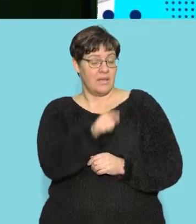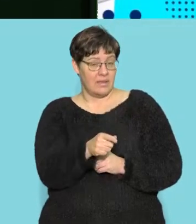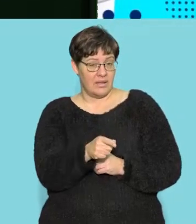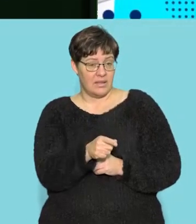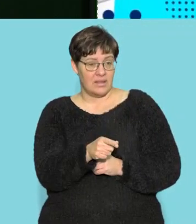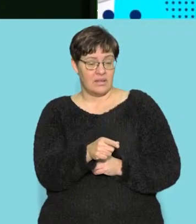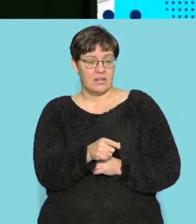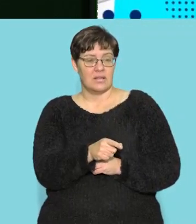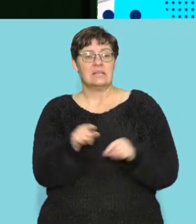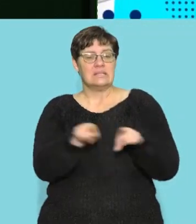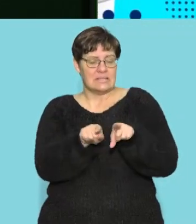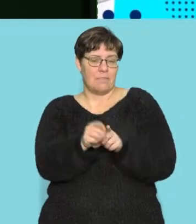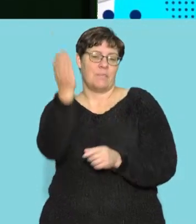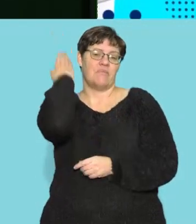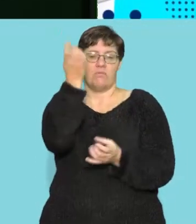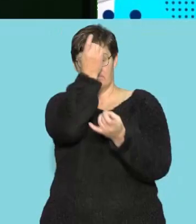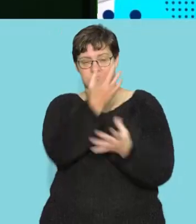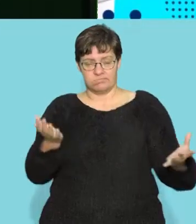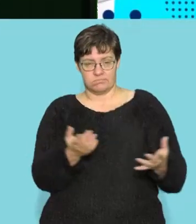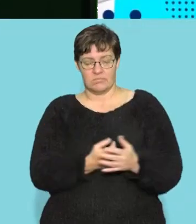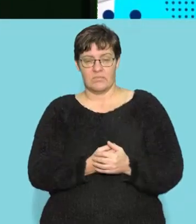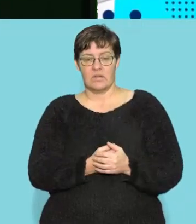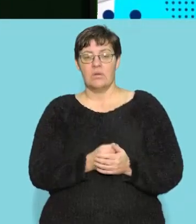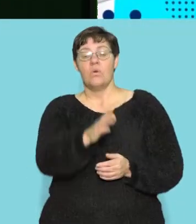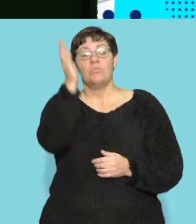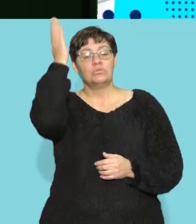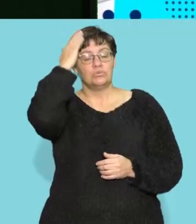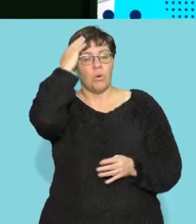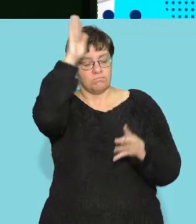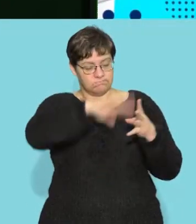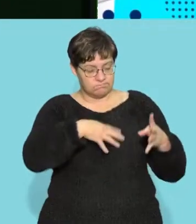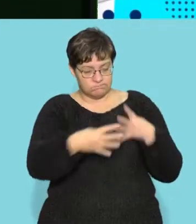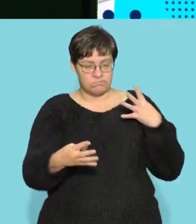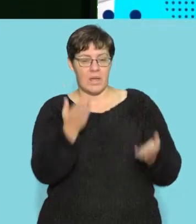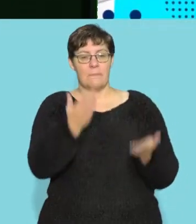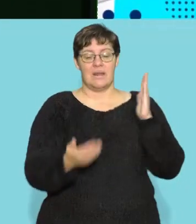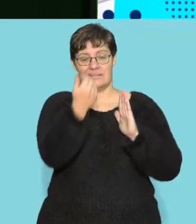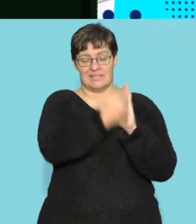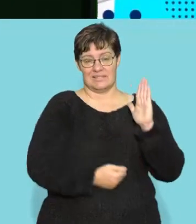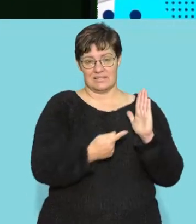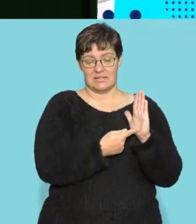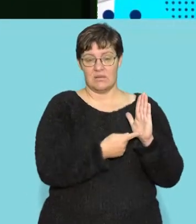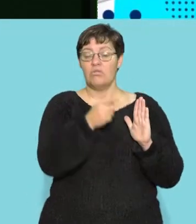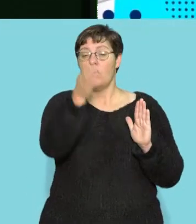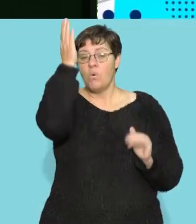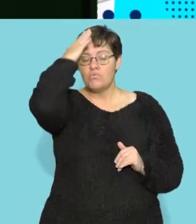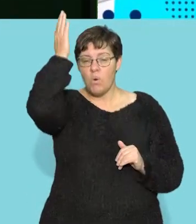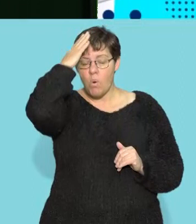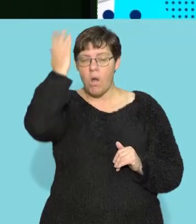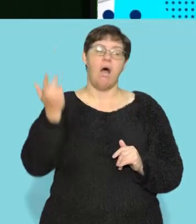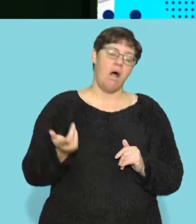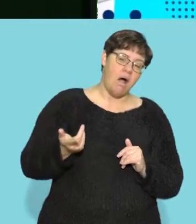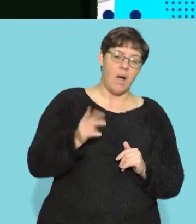I alluded to earlier on, know the format of your balance sheet so you will know where to place